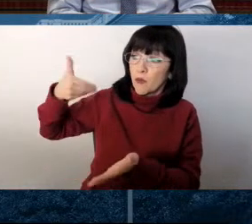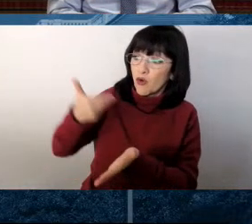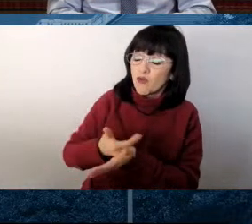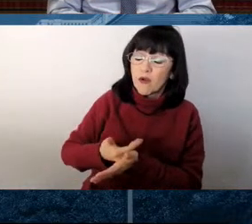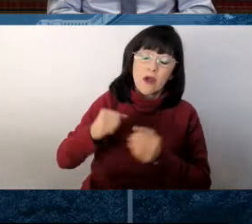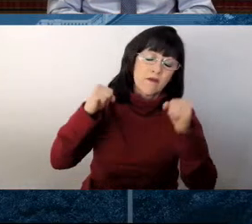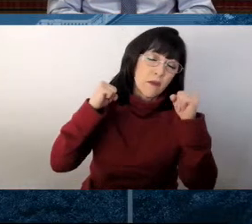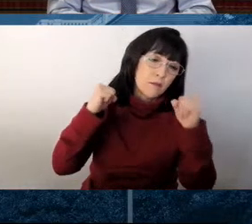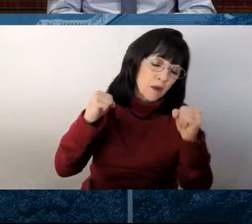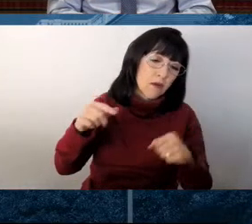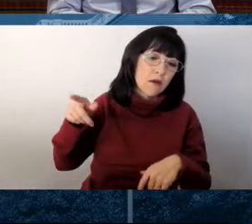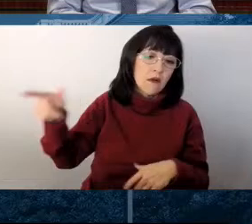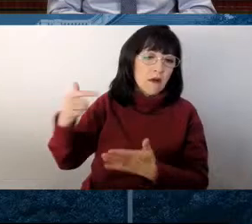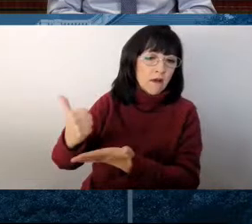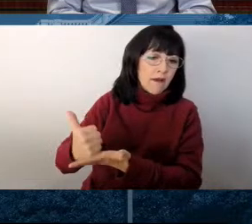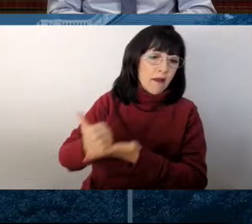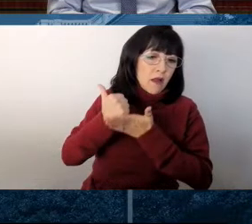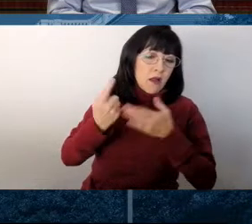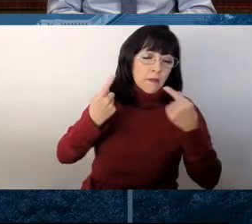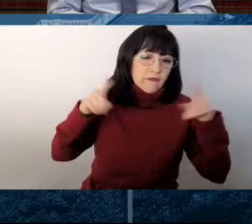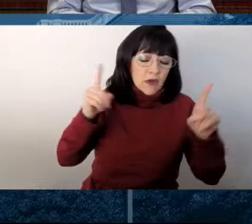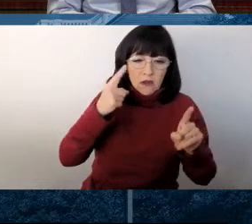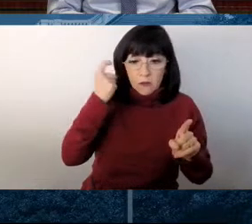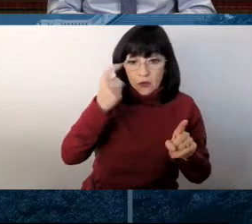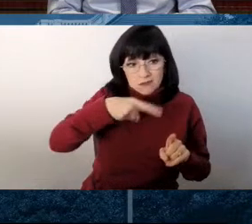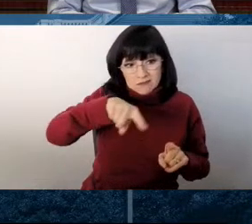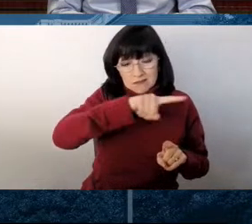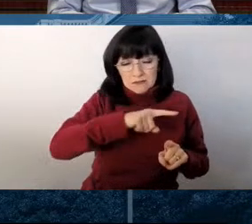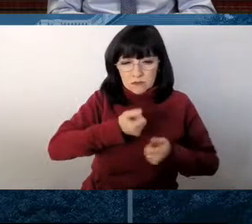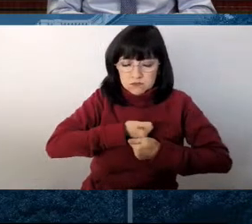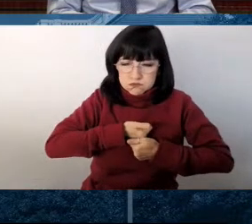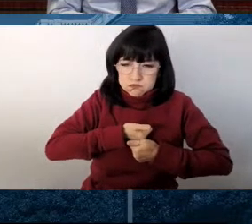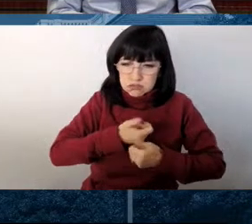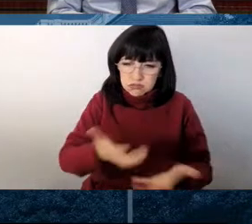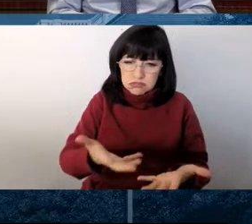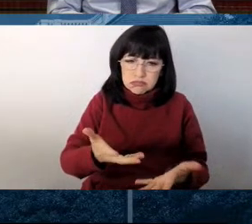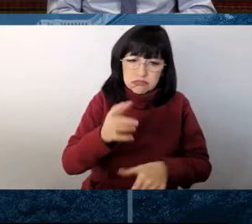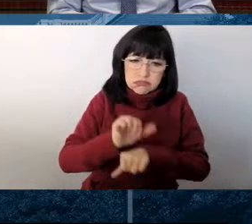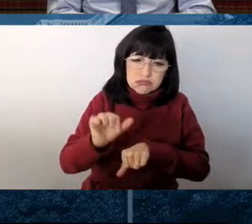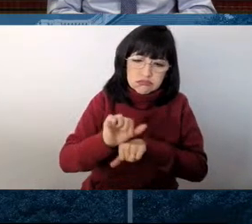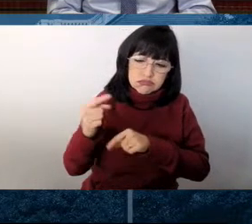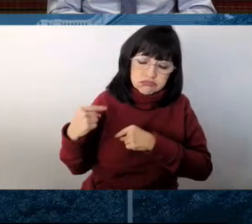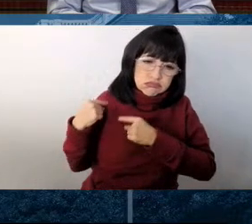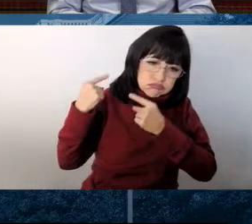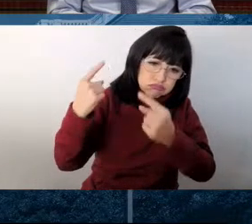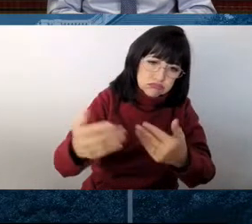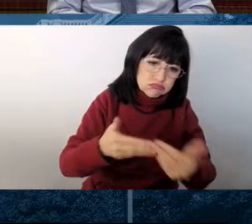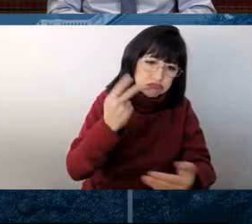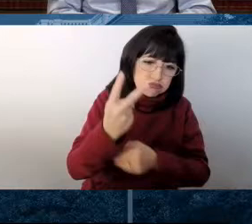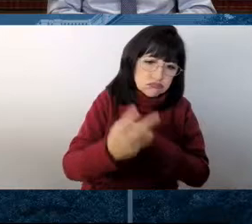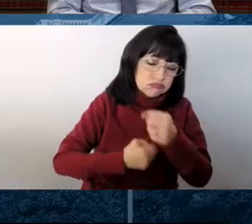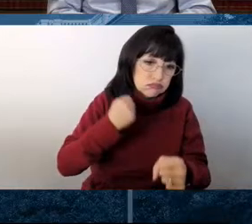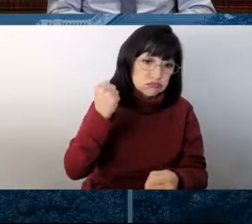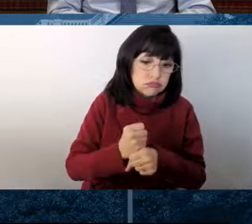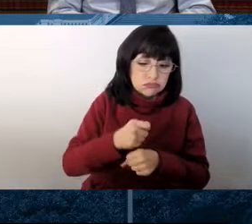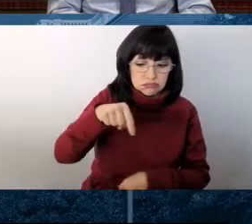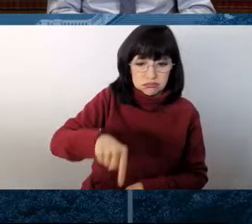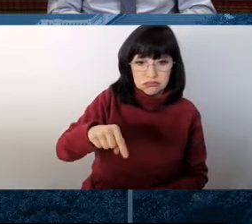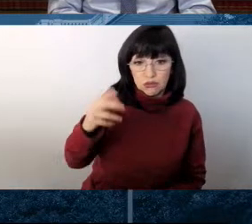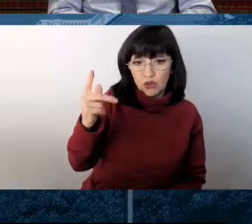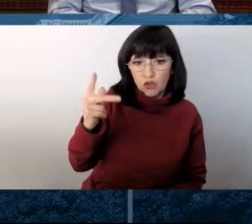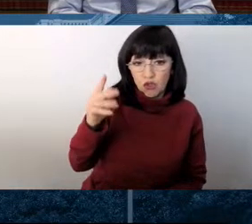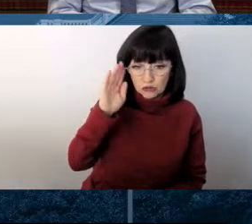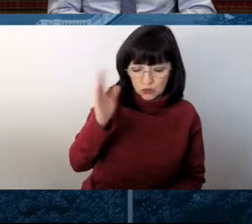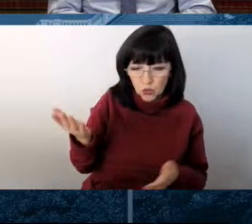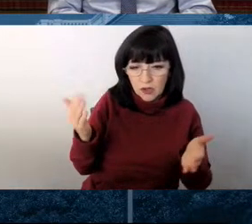need in a non-clinical way. We've got, by Thursday, we'll have another deployment, so we'll be up to